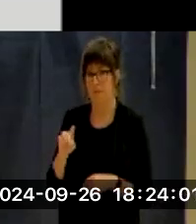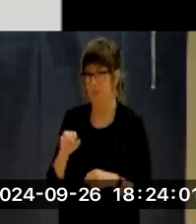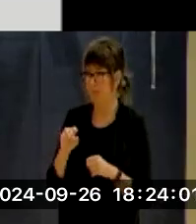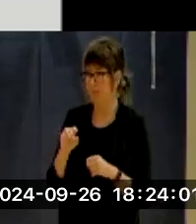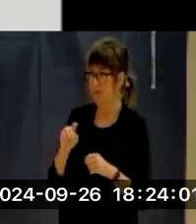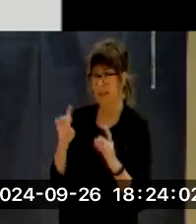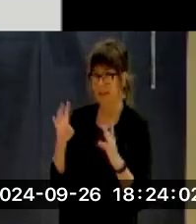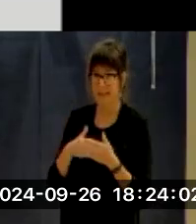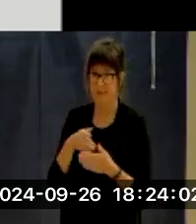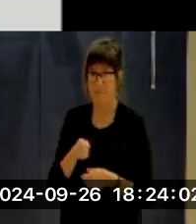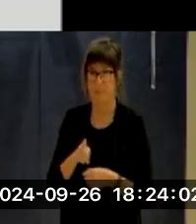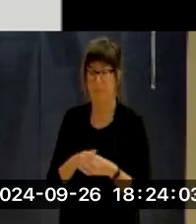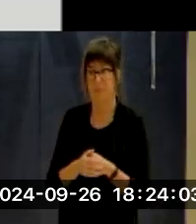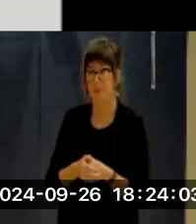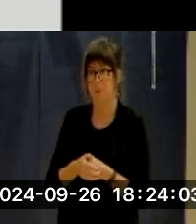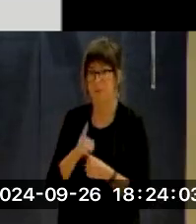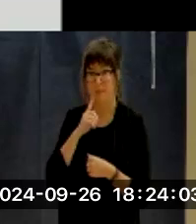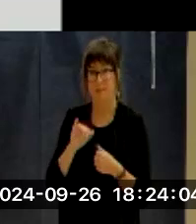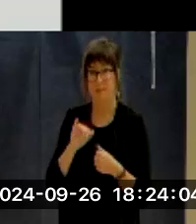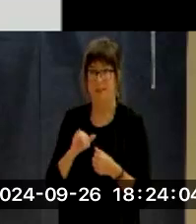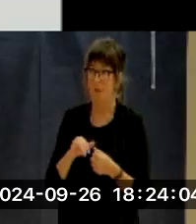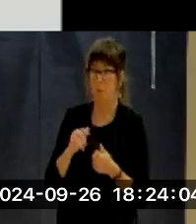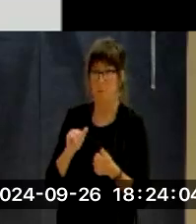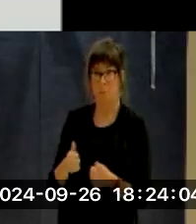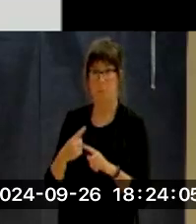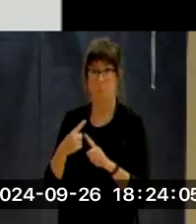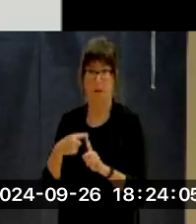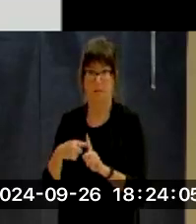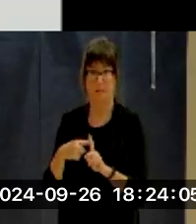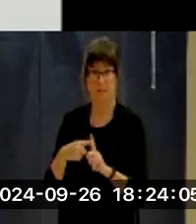You may think I'm talking about a bright spot in the crime picture. I'm not.